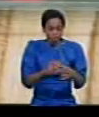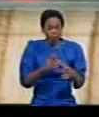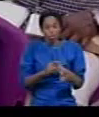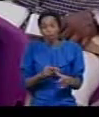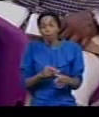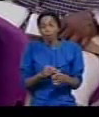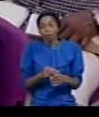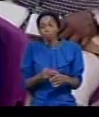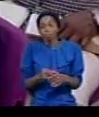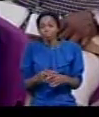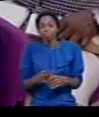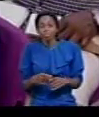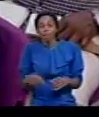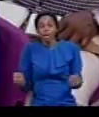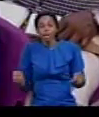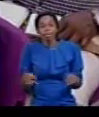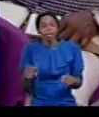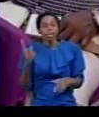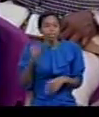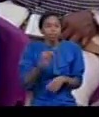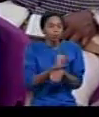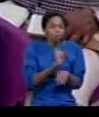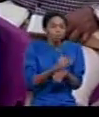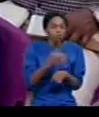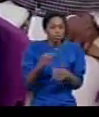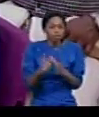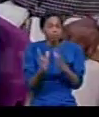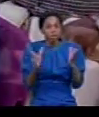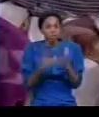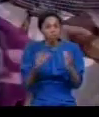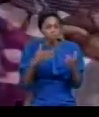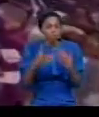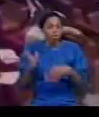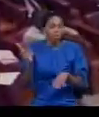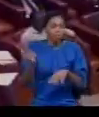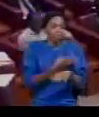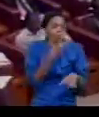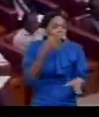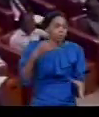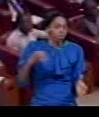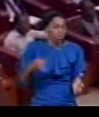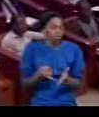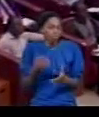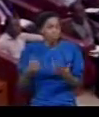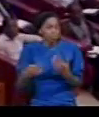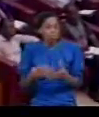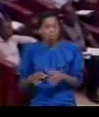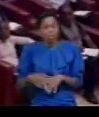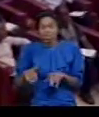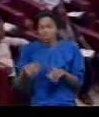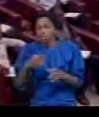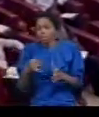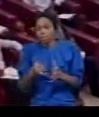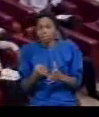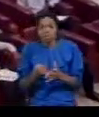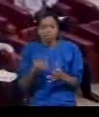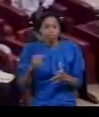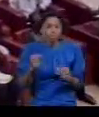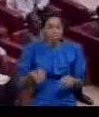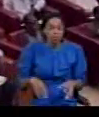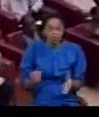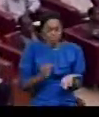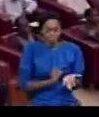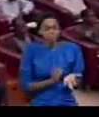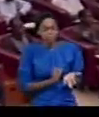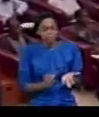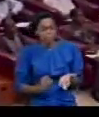the law may be many. You might multiply them and you can refer to them. You might keep a diary of what you